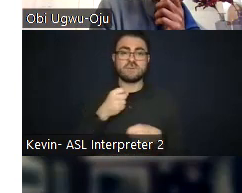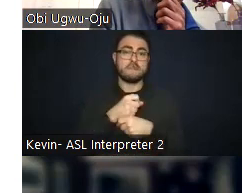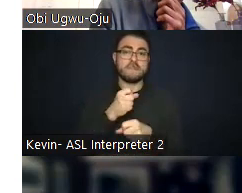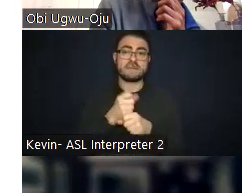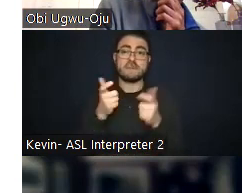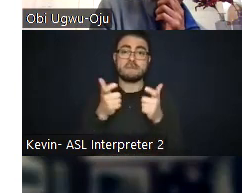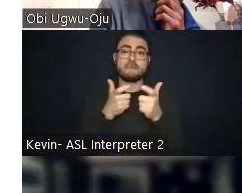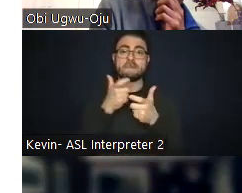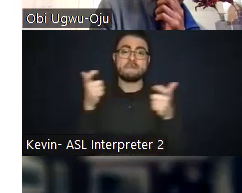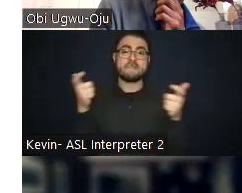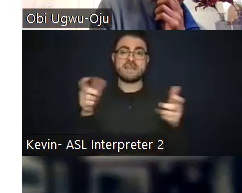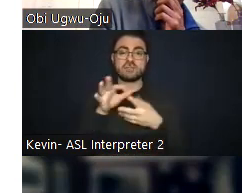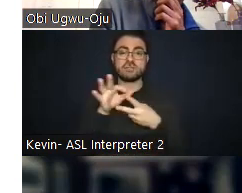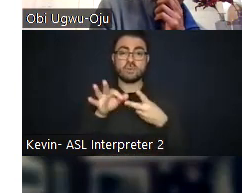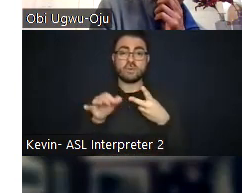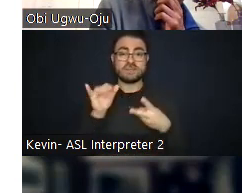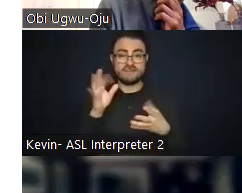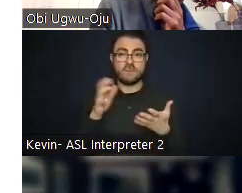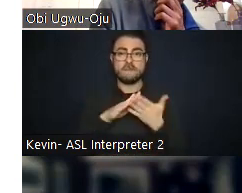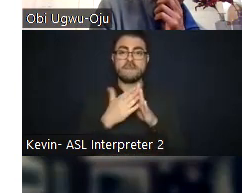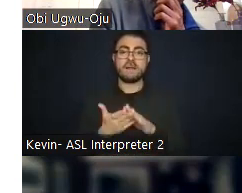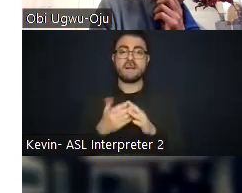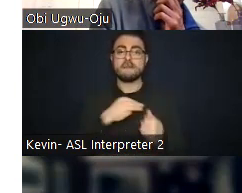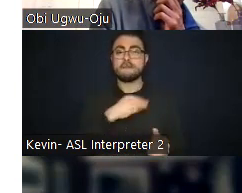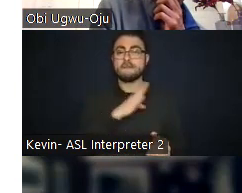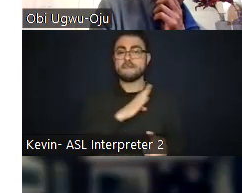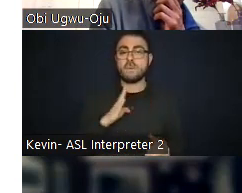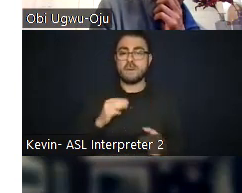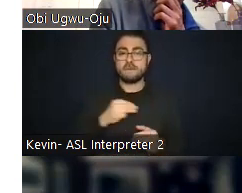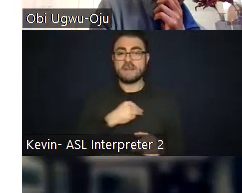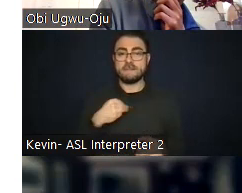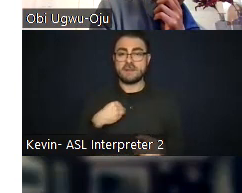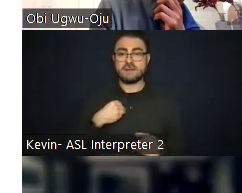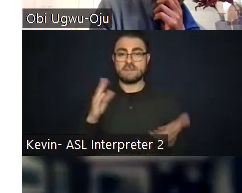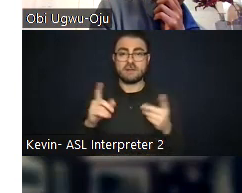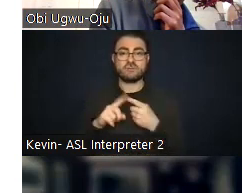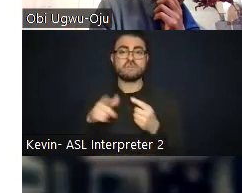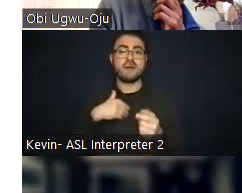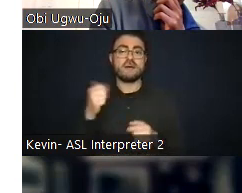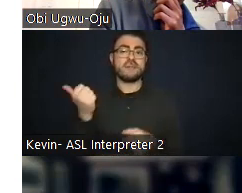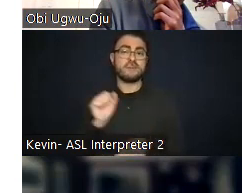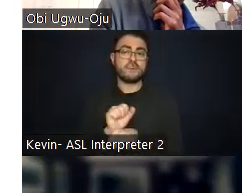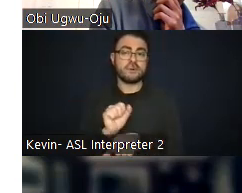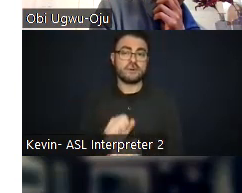choices if I was choosing to be a board member here in my other employment.